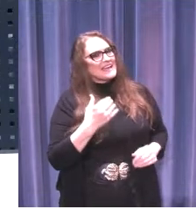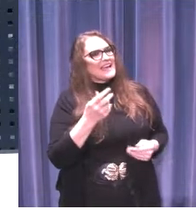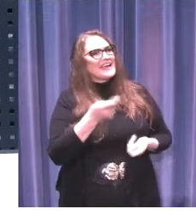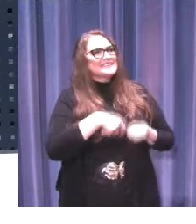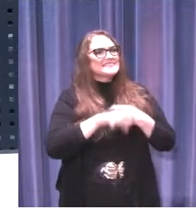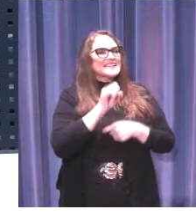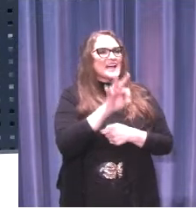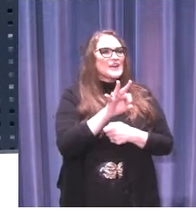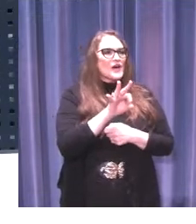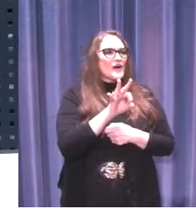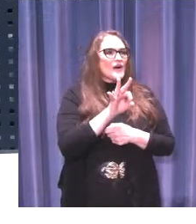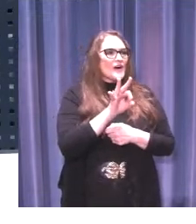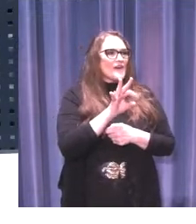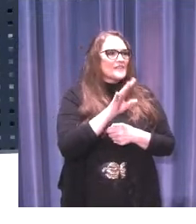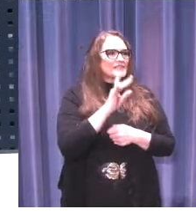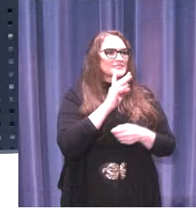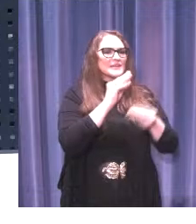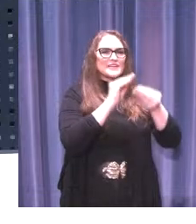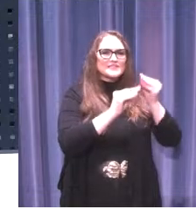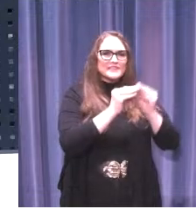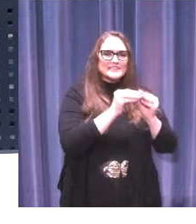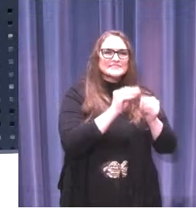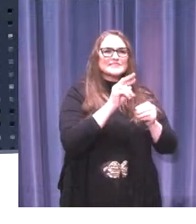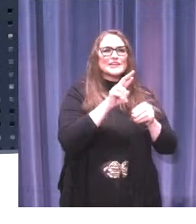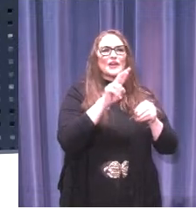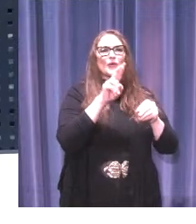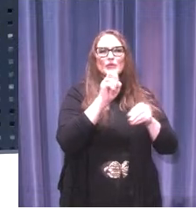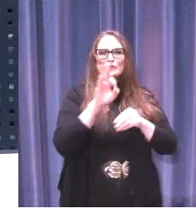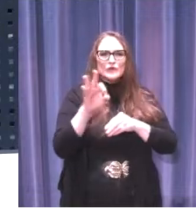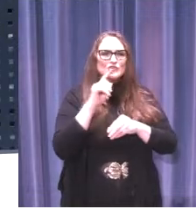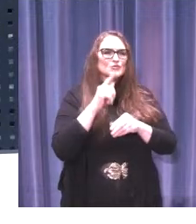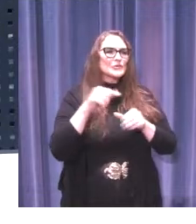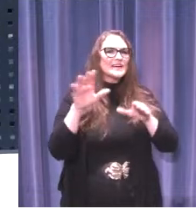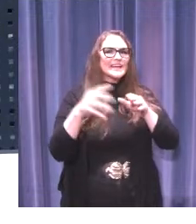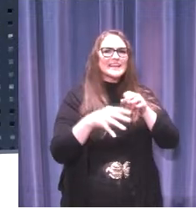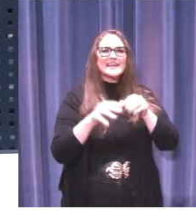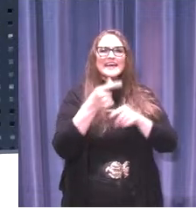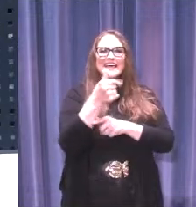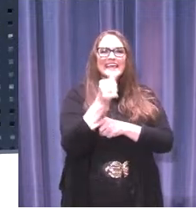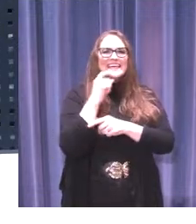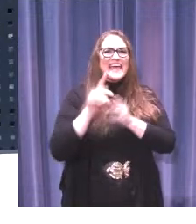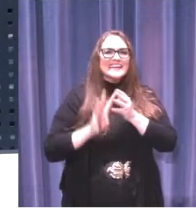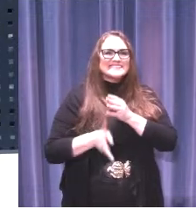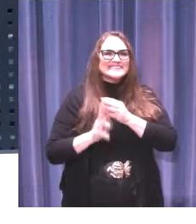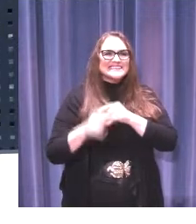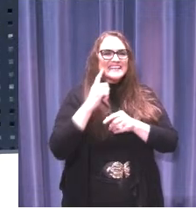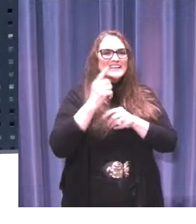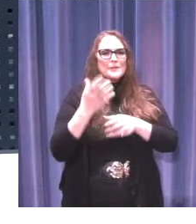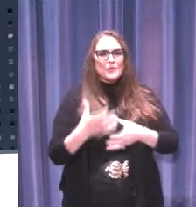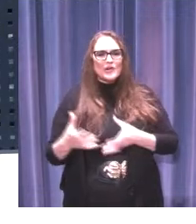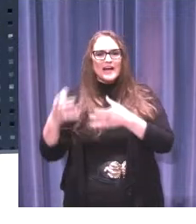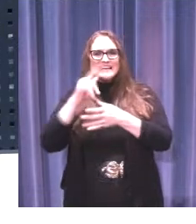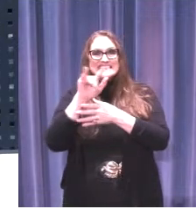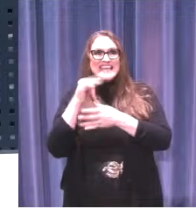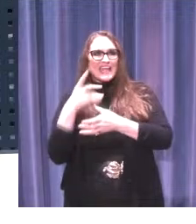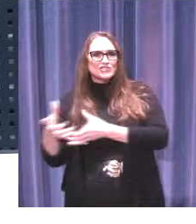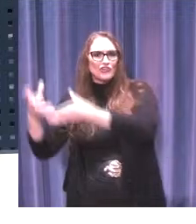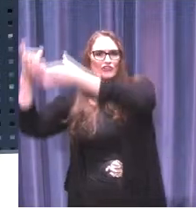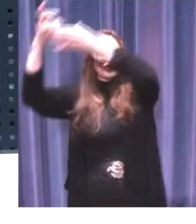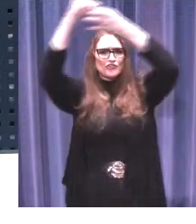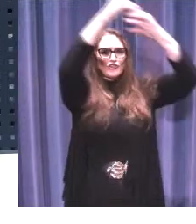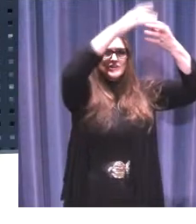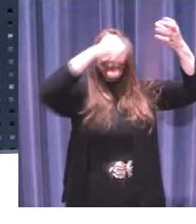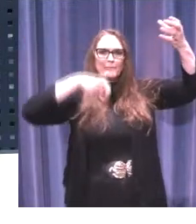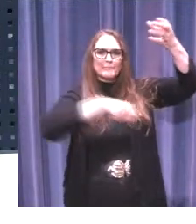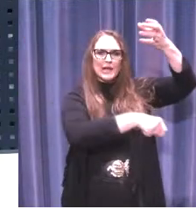of fixing refrigerant gas leaks, he hauled a tank up there and just plugged it in.